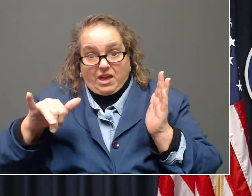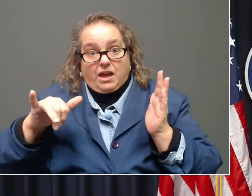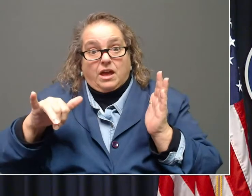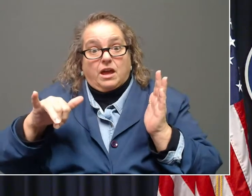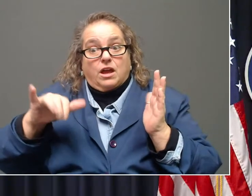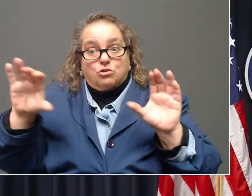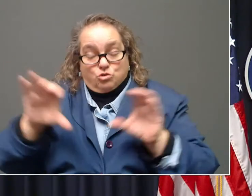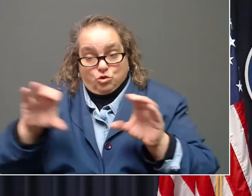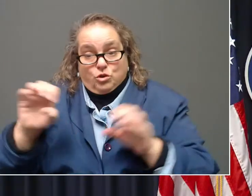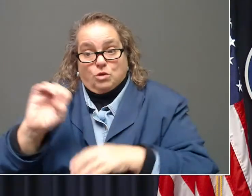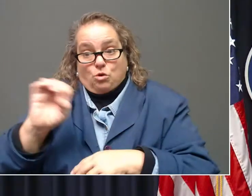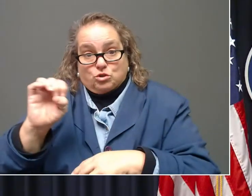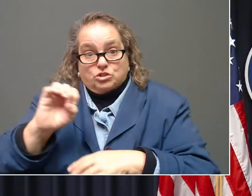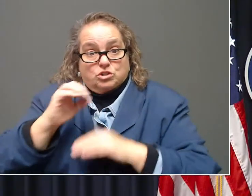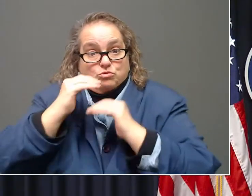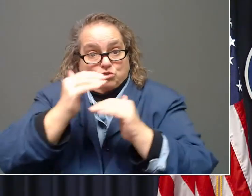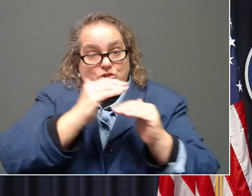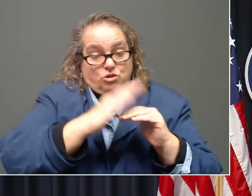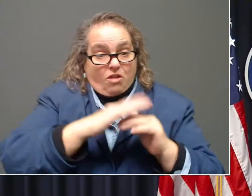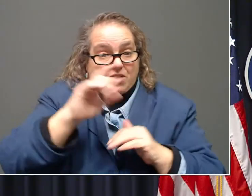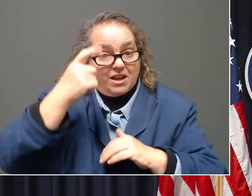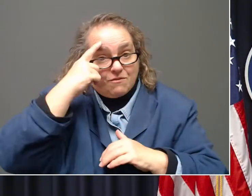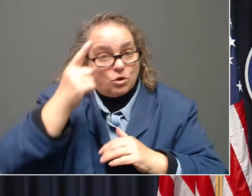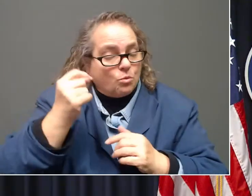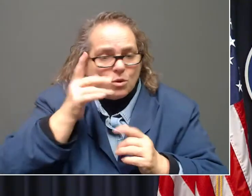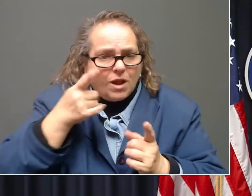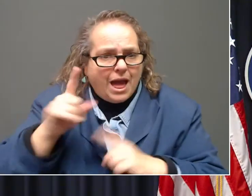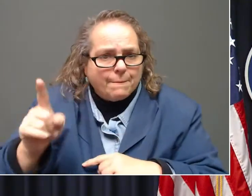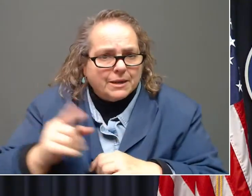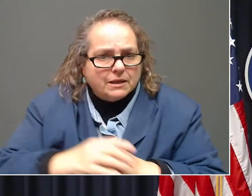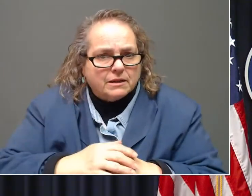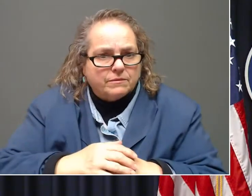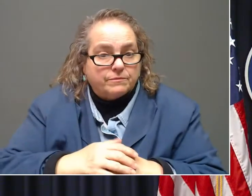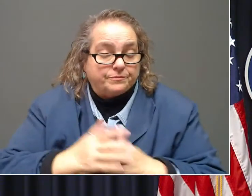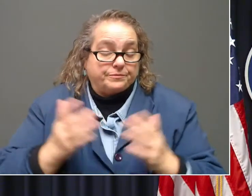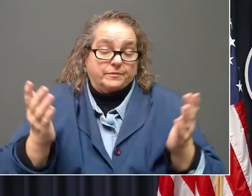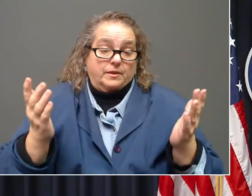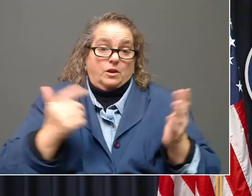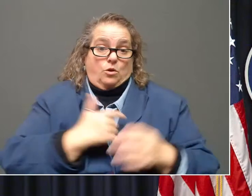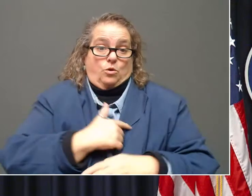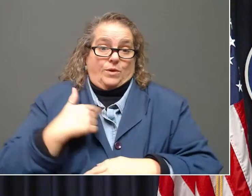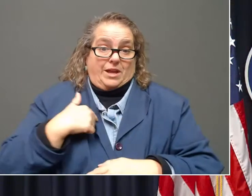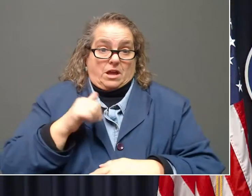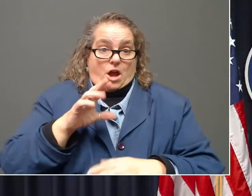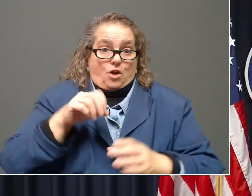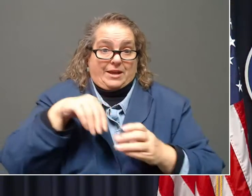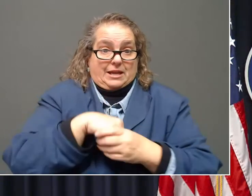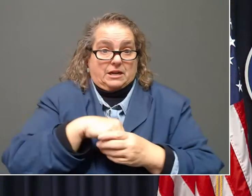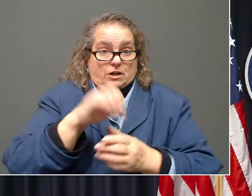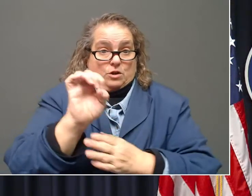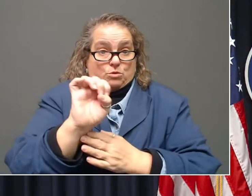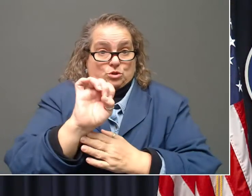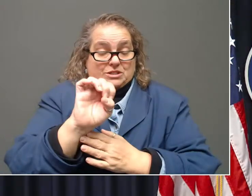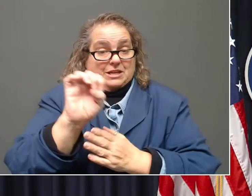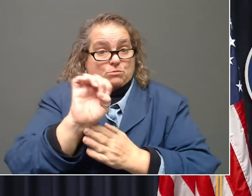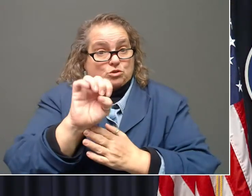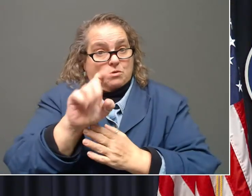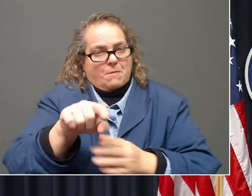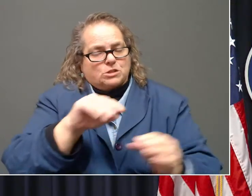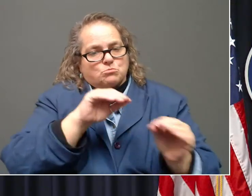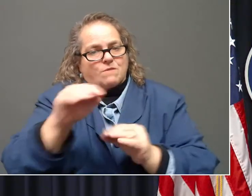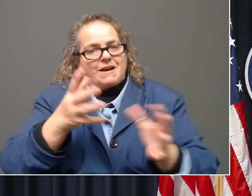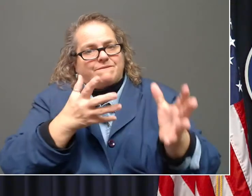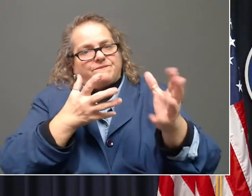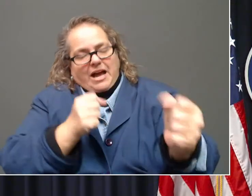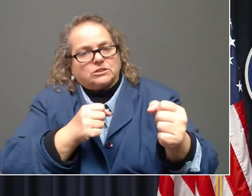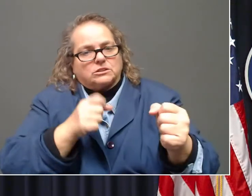again. We're seeing some efforts to limit executive powers from governors just throughout the region, not only here in Kentucky, but in Indiana